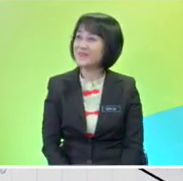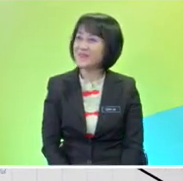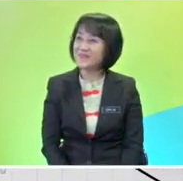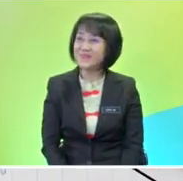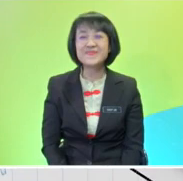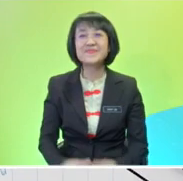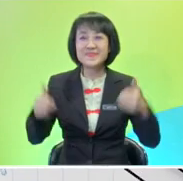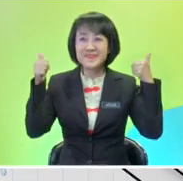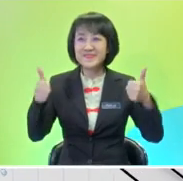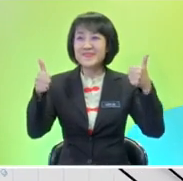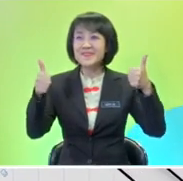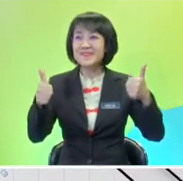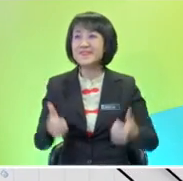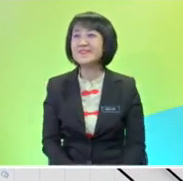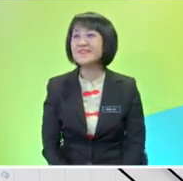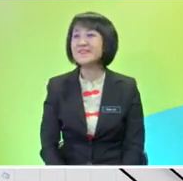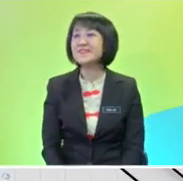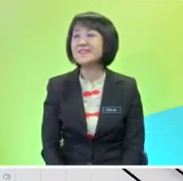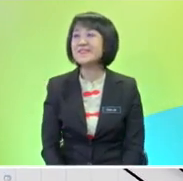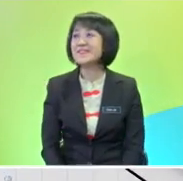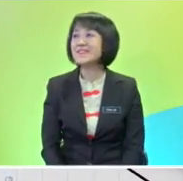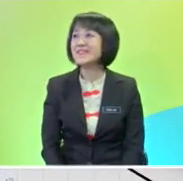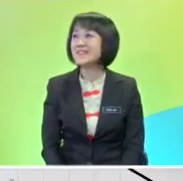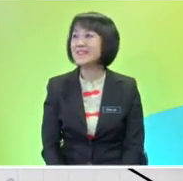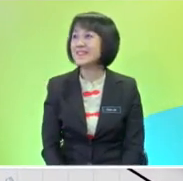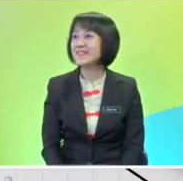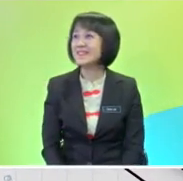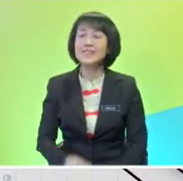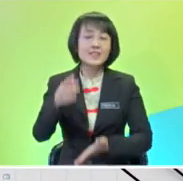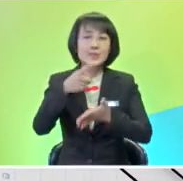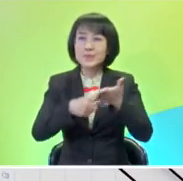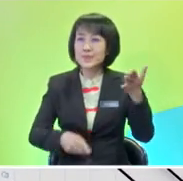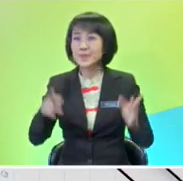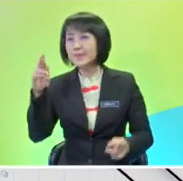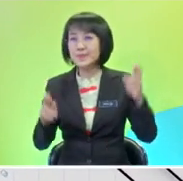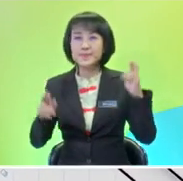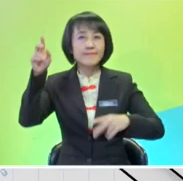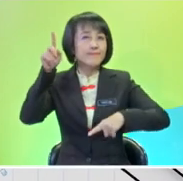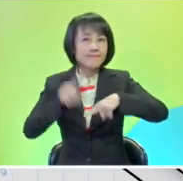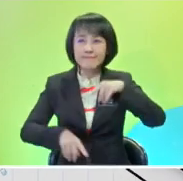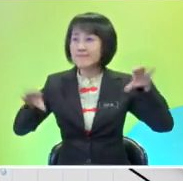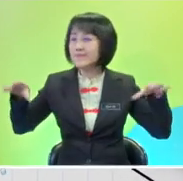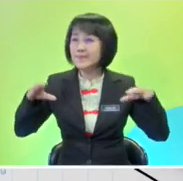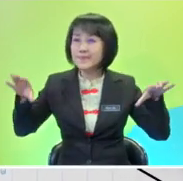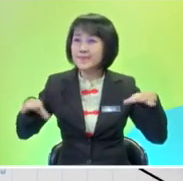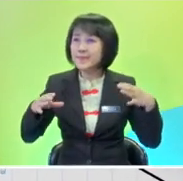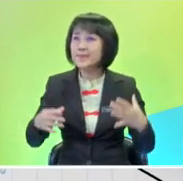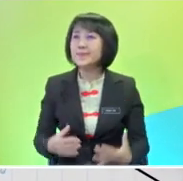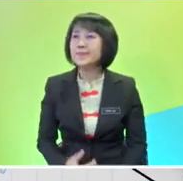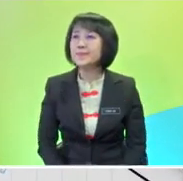job, Jalhun. Who else wants to tell me what he can't do? What can